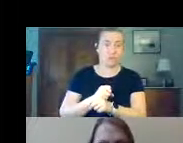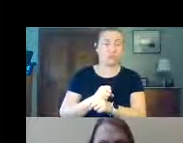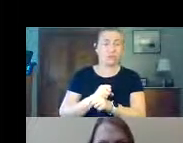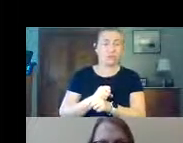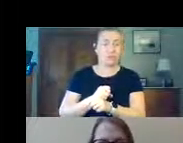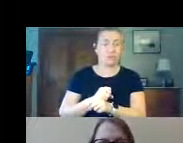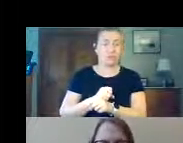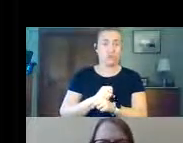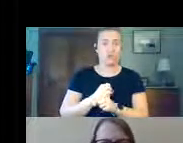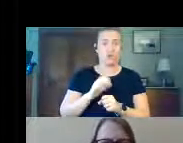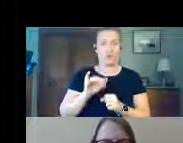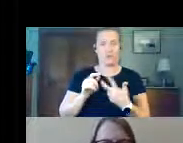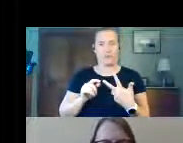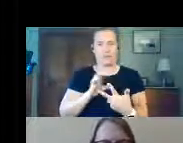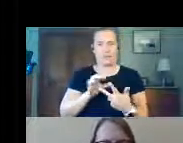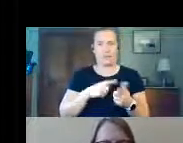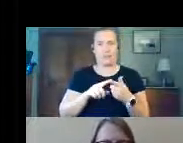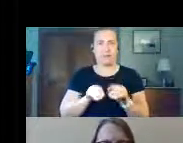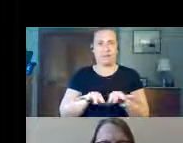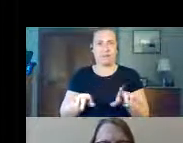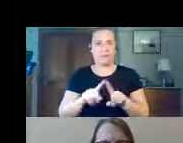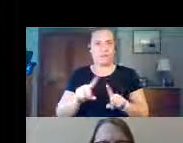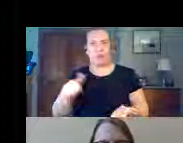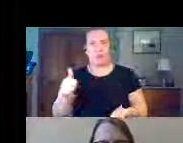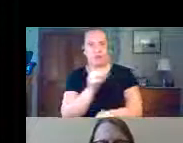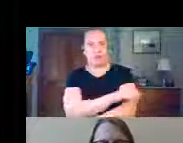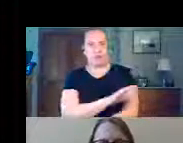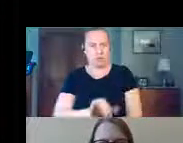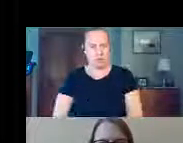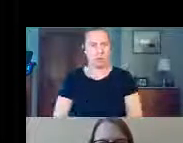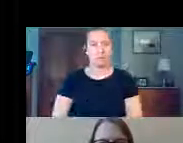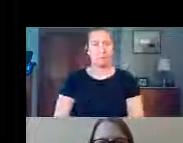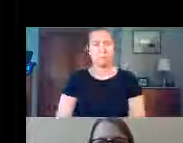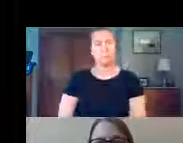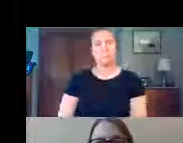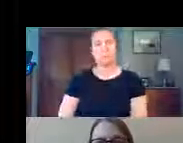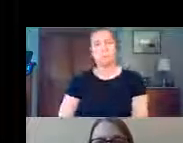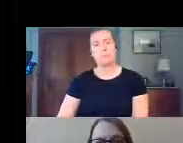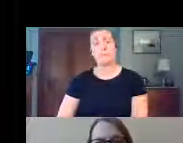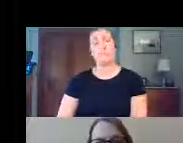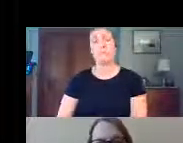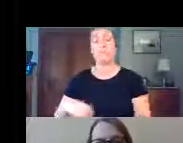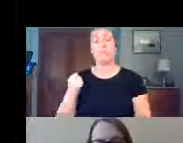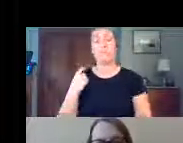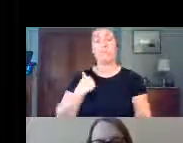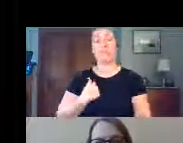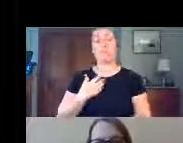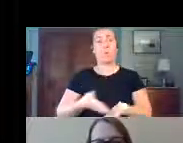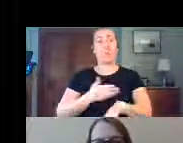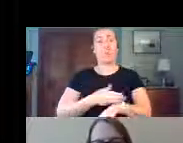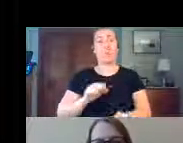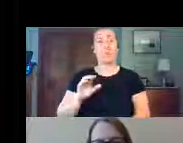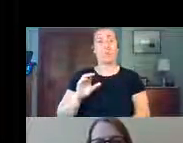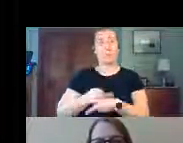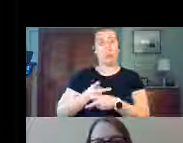to other clinics. But the other great thing that came up in yesterday's conversation and was mentioned again today as well is that we not only improved care for everyone, but we also